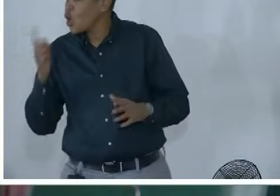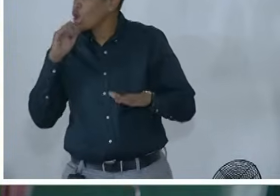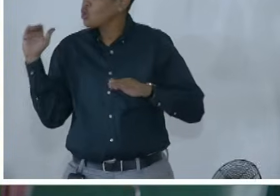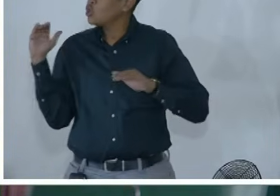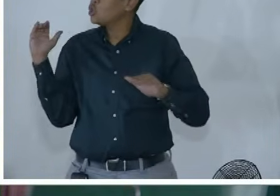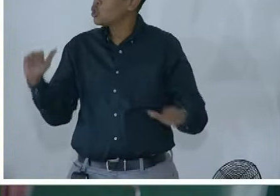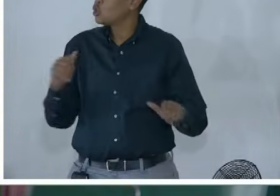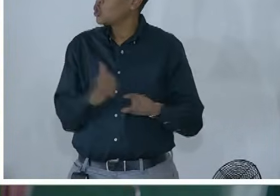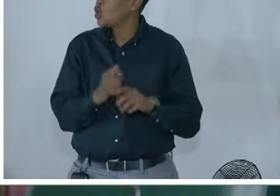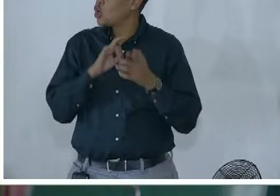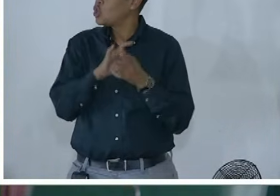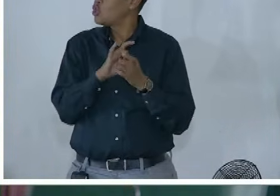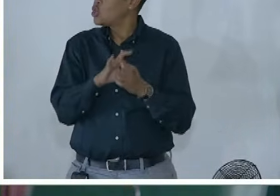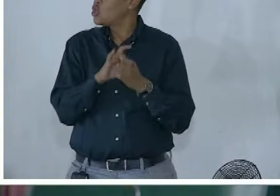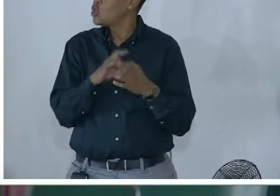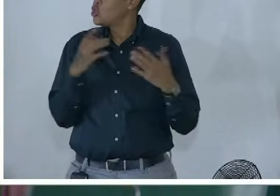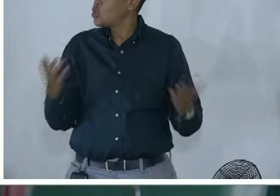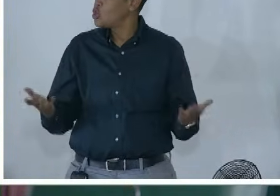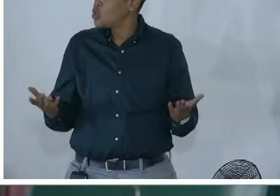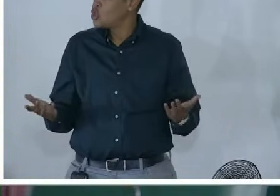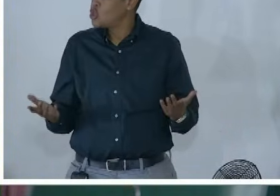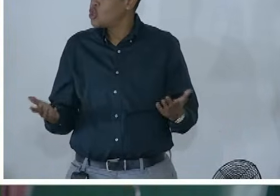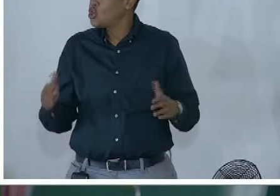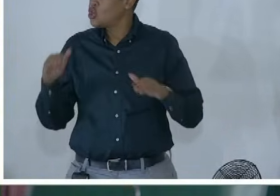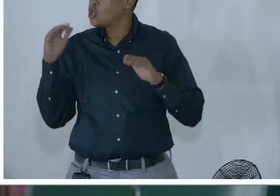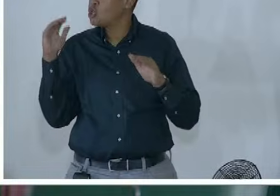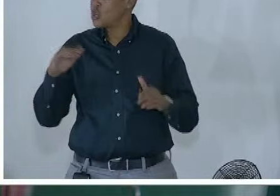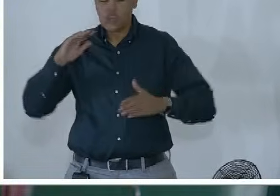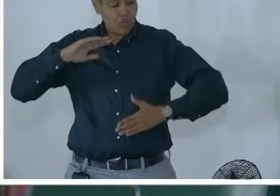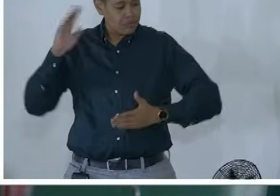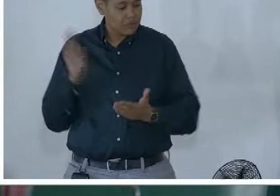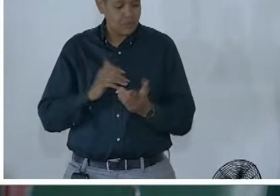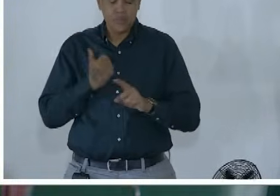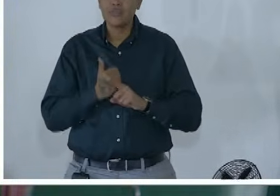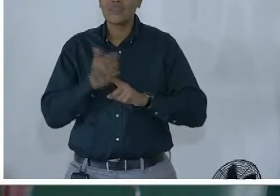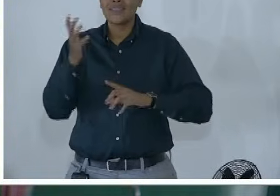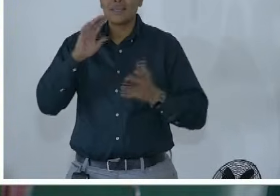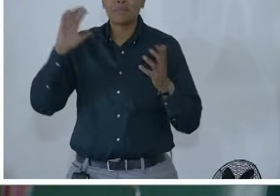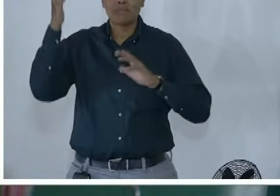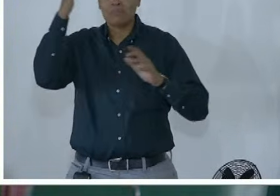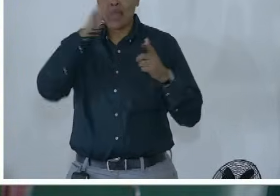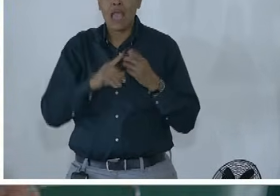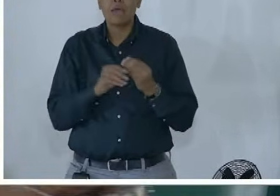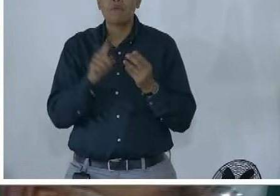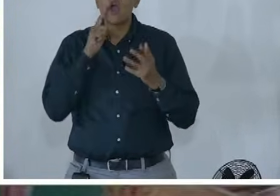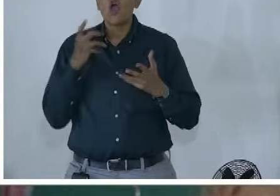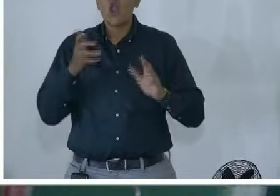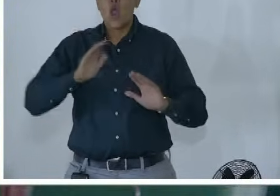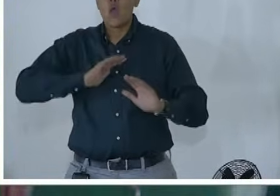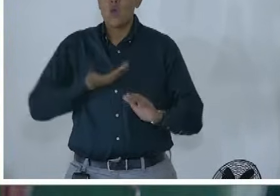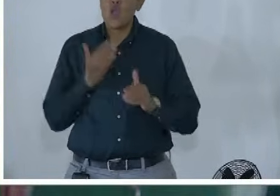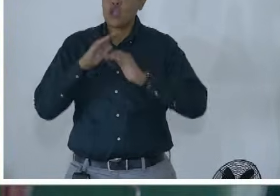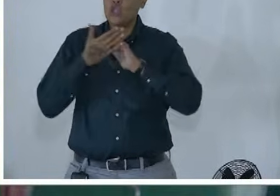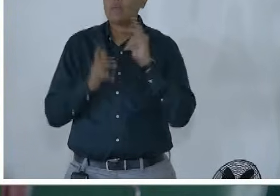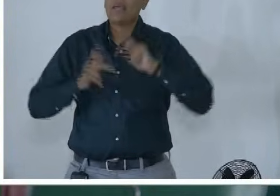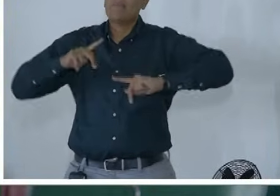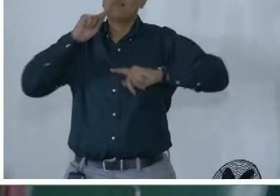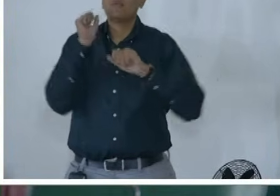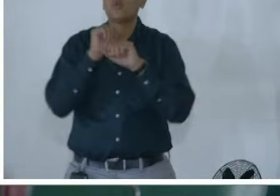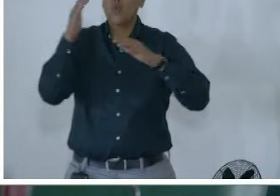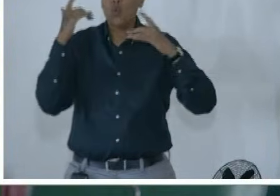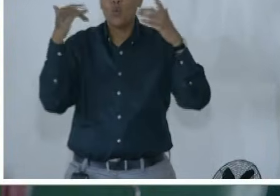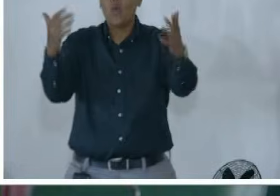restoring relationships, reducing hostility, and allowing our Jamaicans to